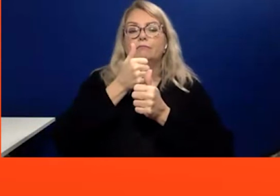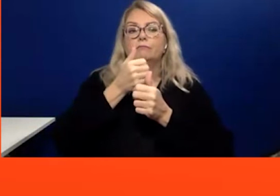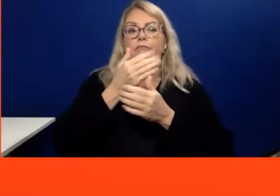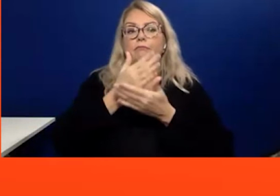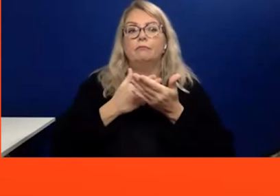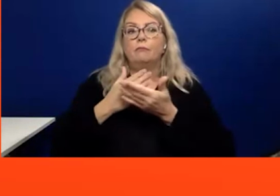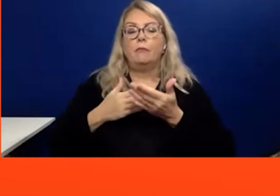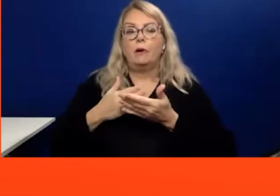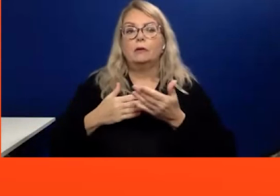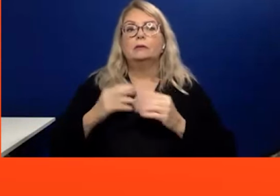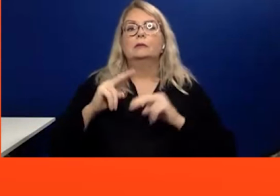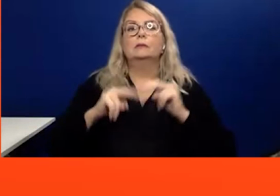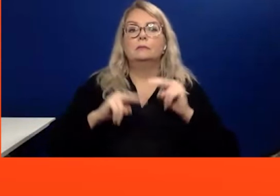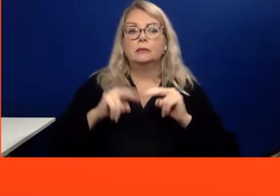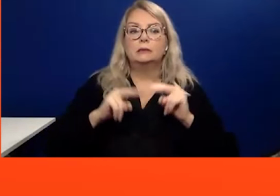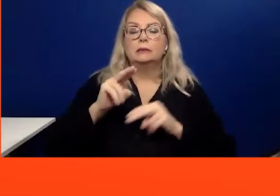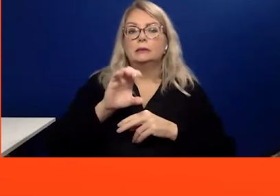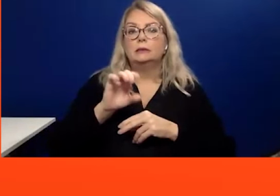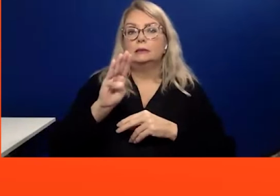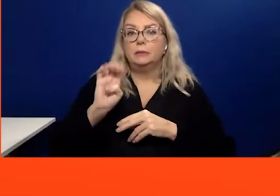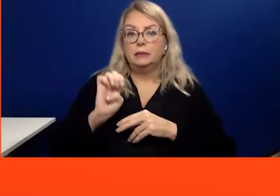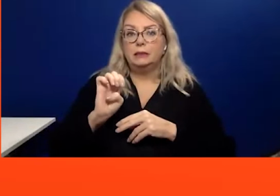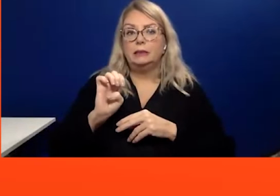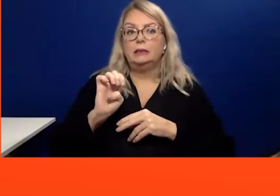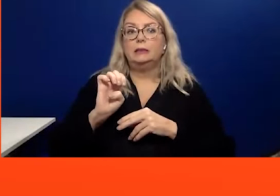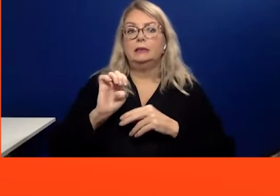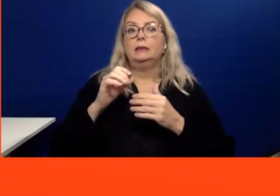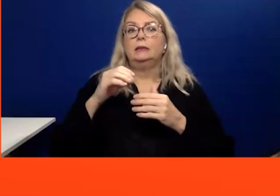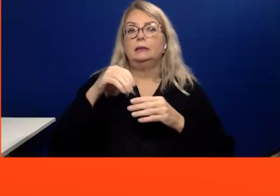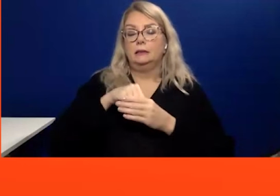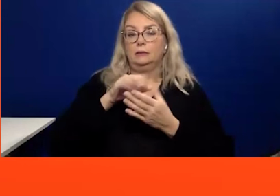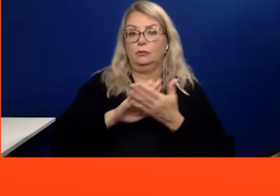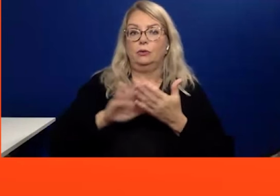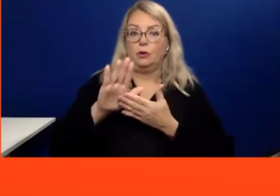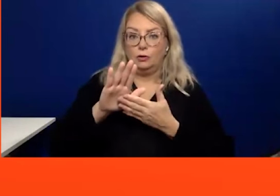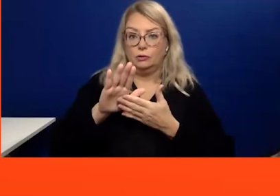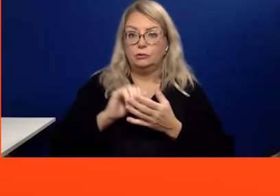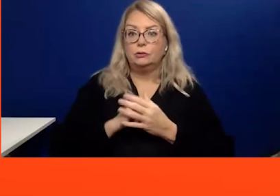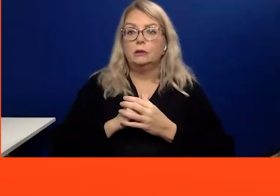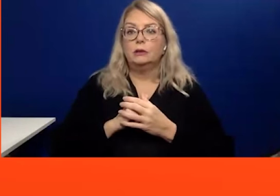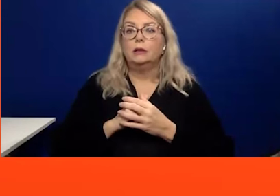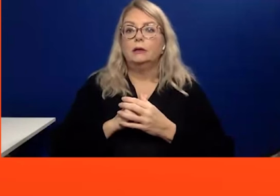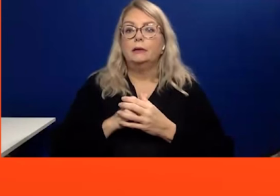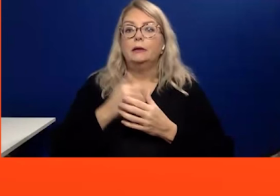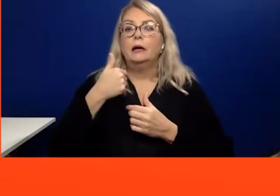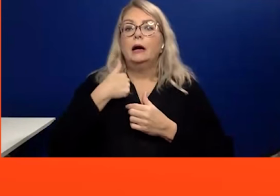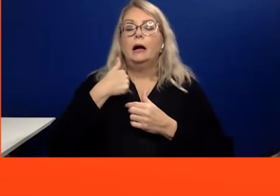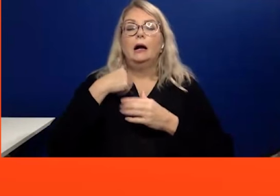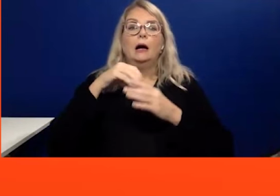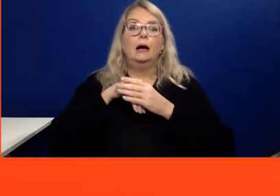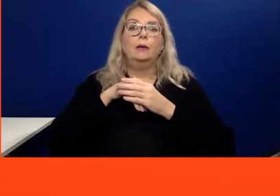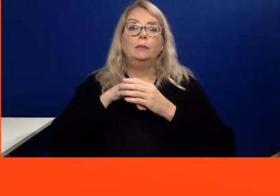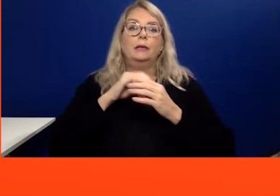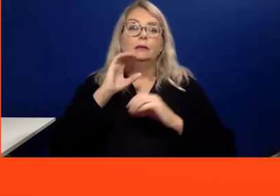CBE at the college and elsewhere. And So, yeah. I'm over at instruction and architecture. Okay,